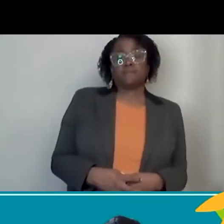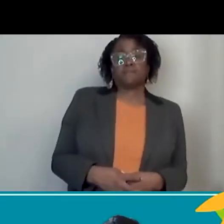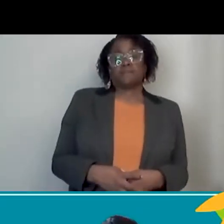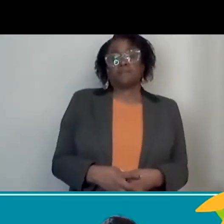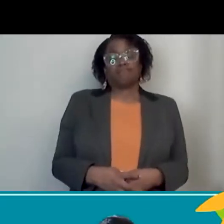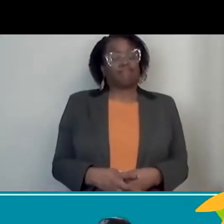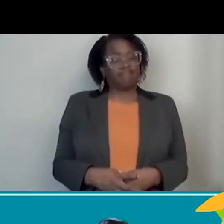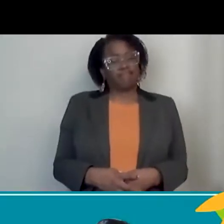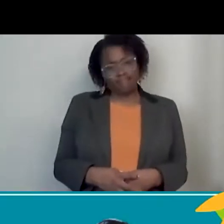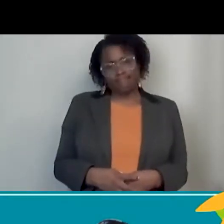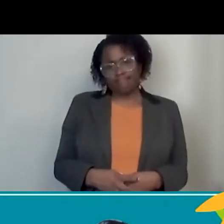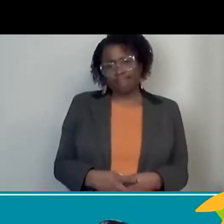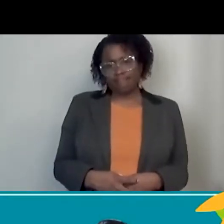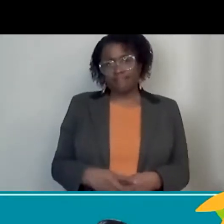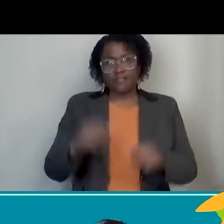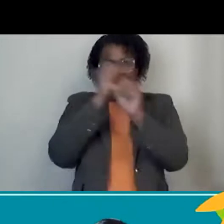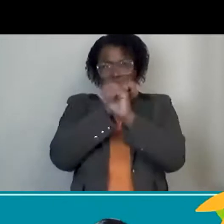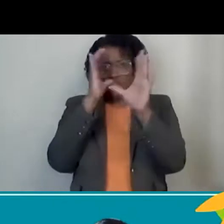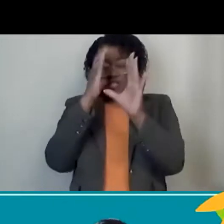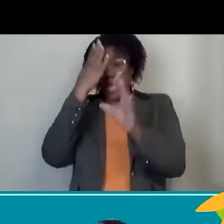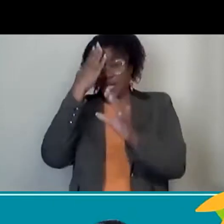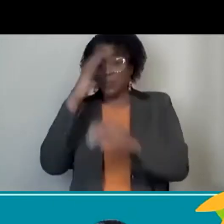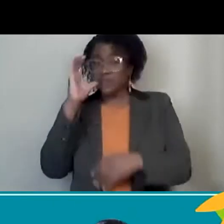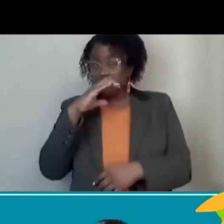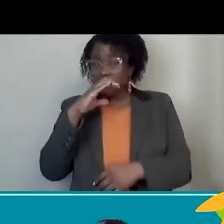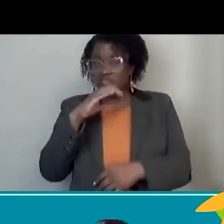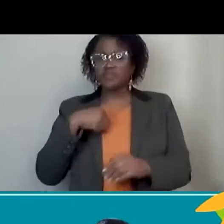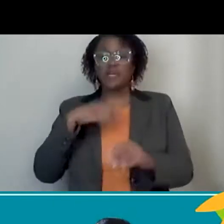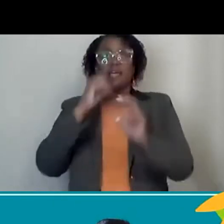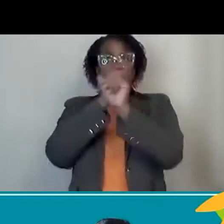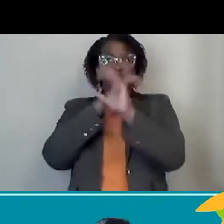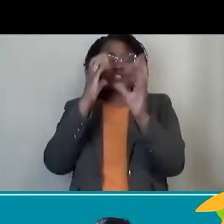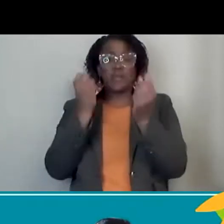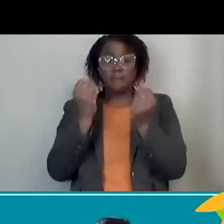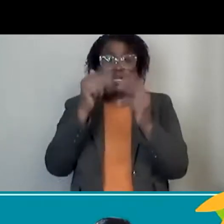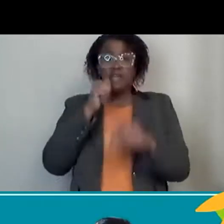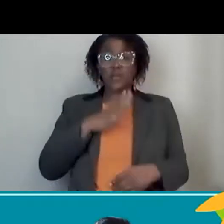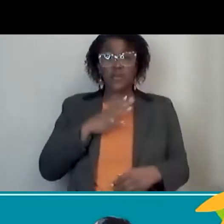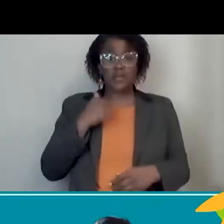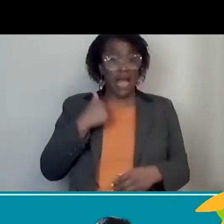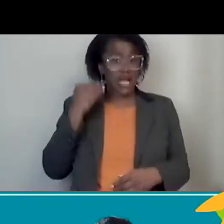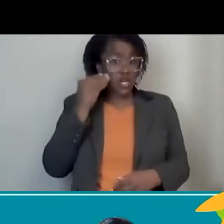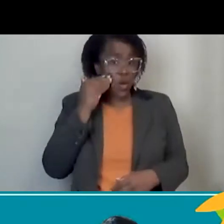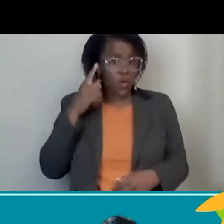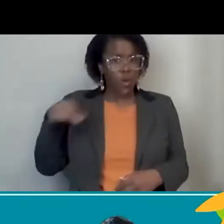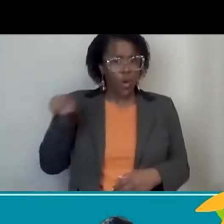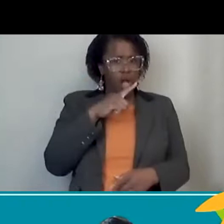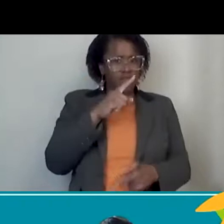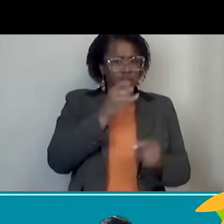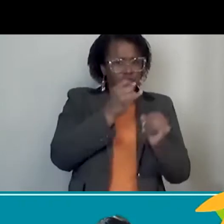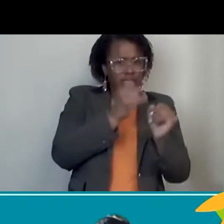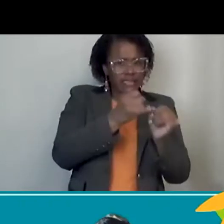Yeah, I envision, I know this is sort of strange, but I envision many of the women I know and all of their individual